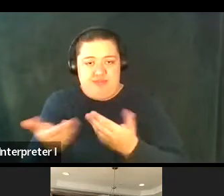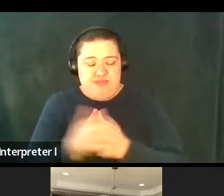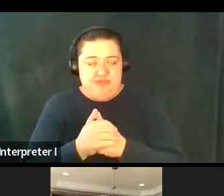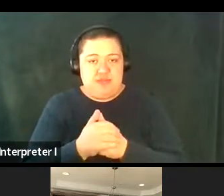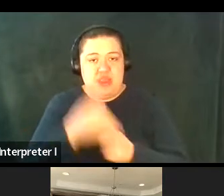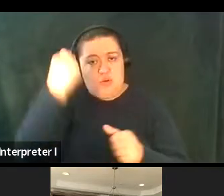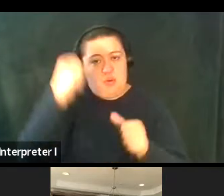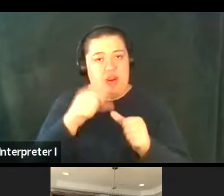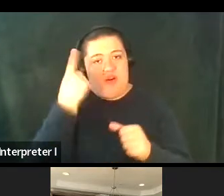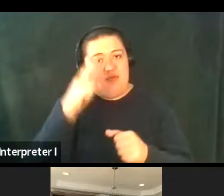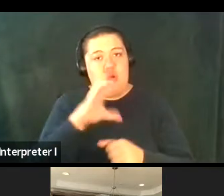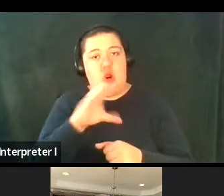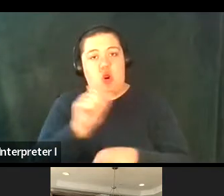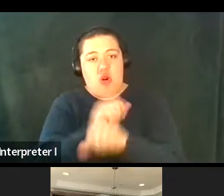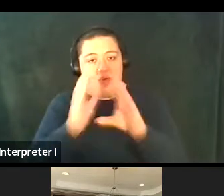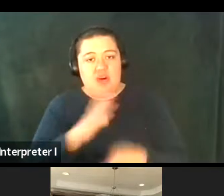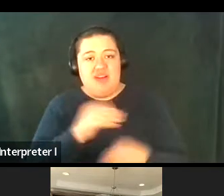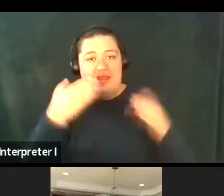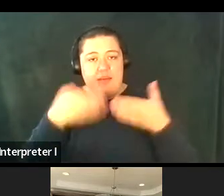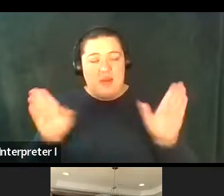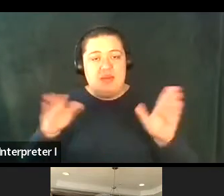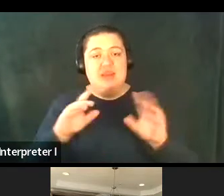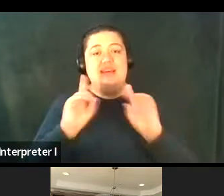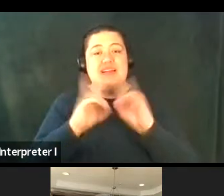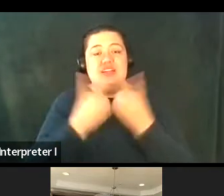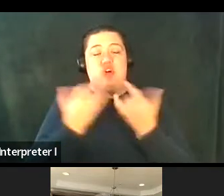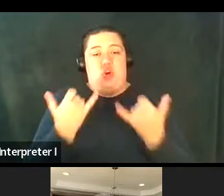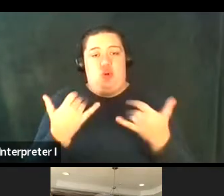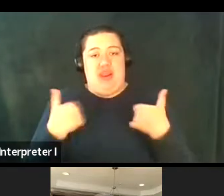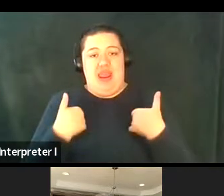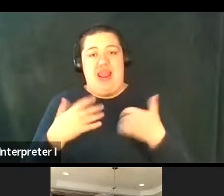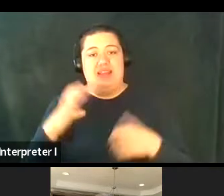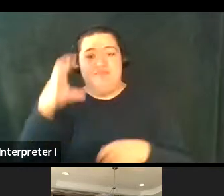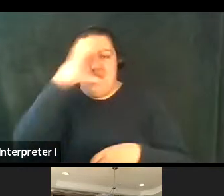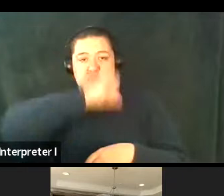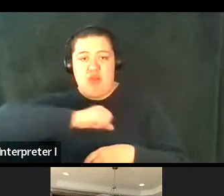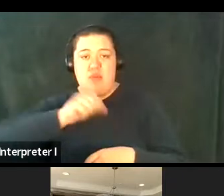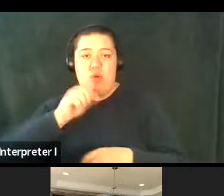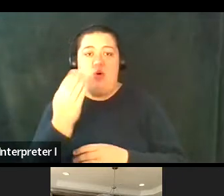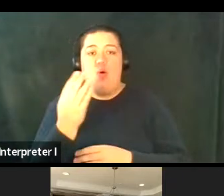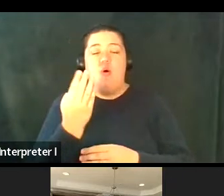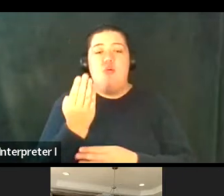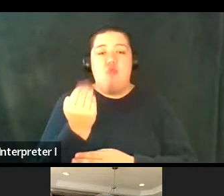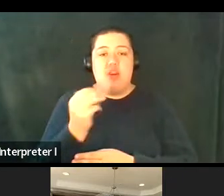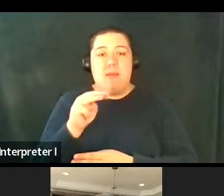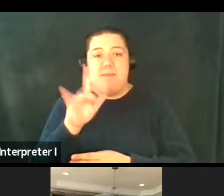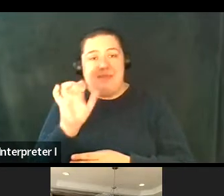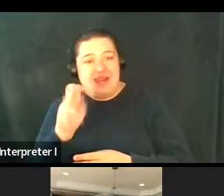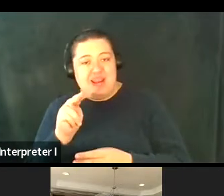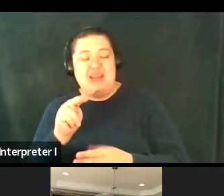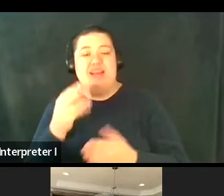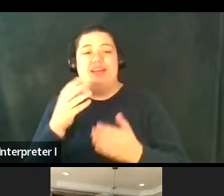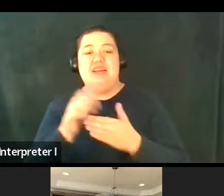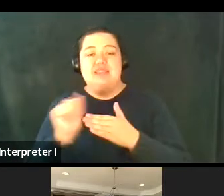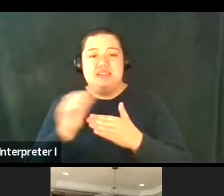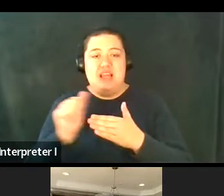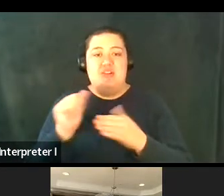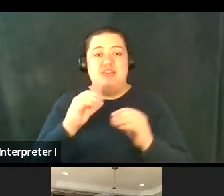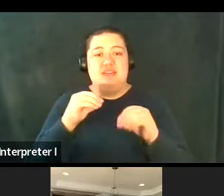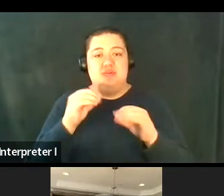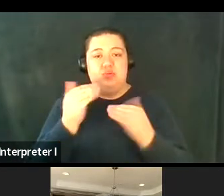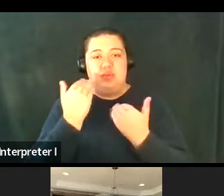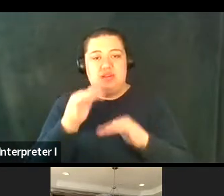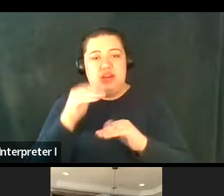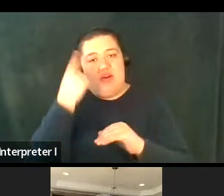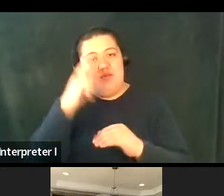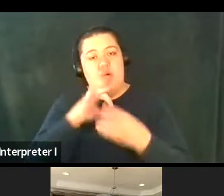for my colleagues and for the public, the district currently has approximately $14 million in opioid settlement funds that are currently available for